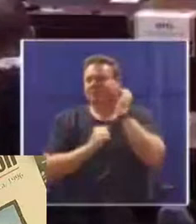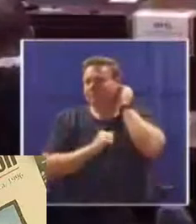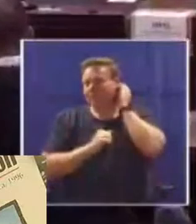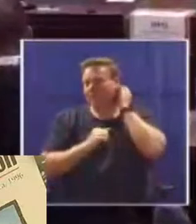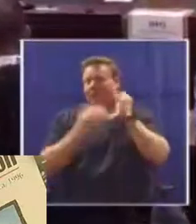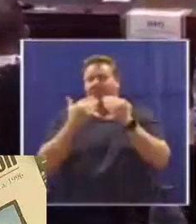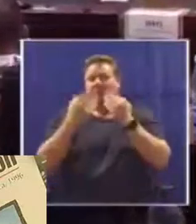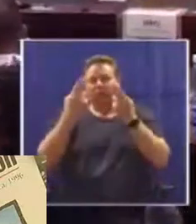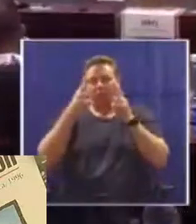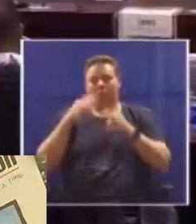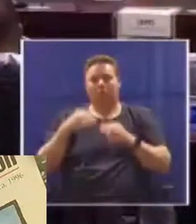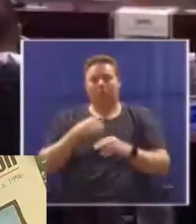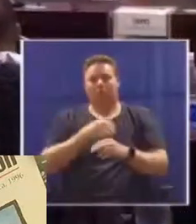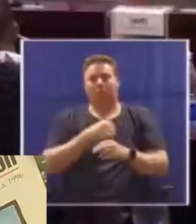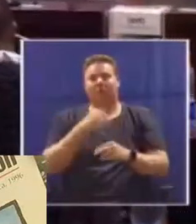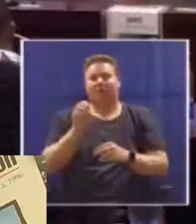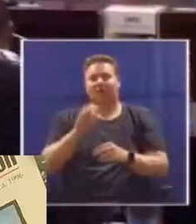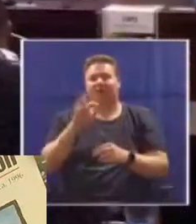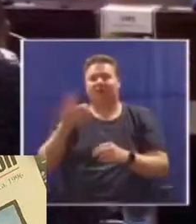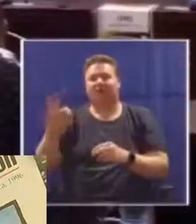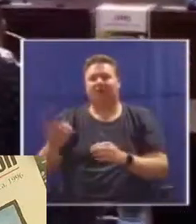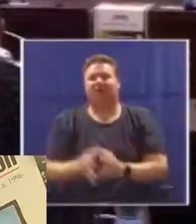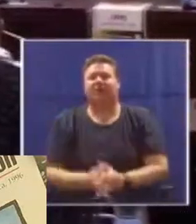Thank you, Honourable Member. The EFF.